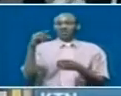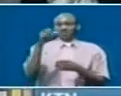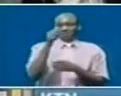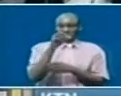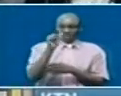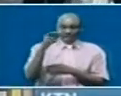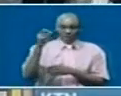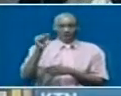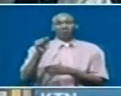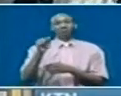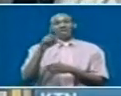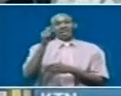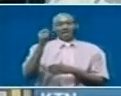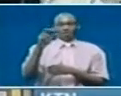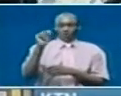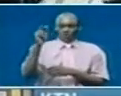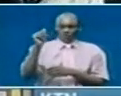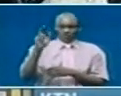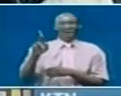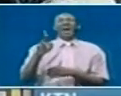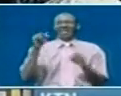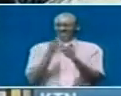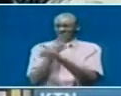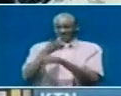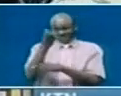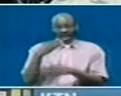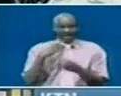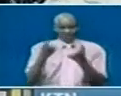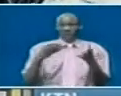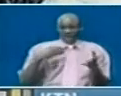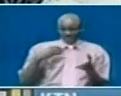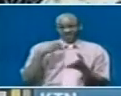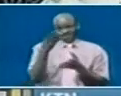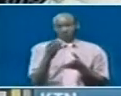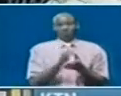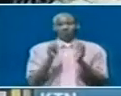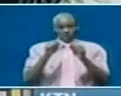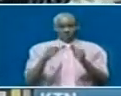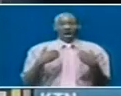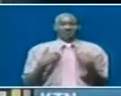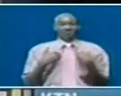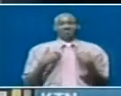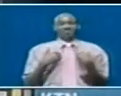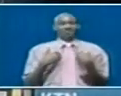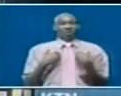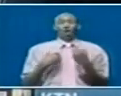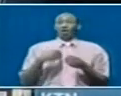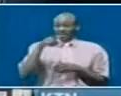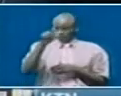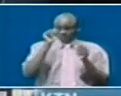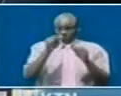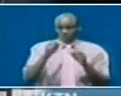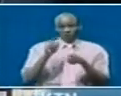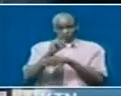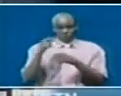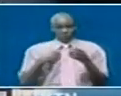Land Rover, Mercedes and BMW have all enjoyed success, with the latest entry likely to drive up sales. Porsche is looking to cash in on